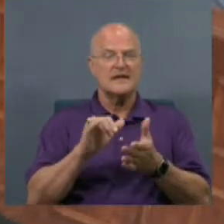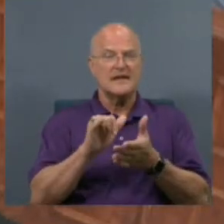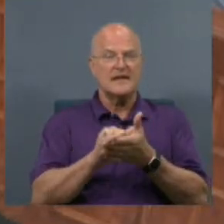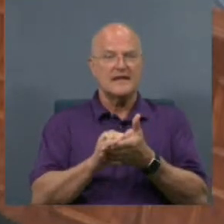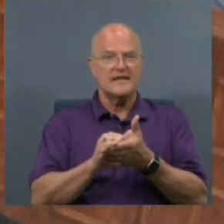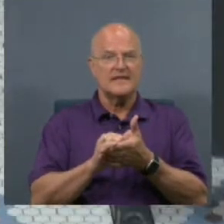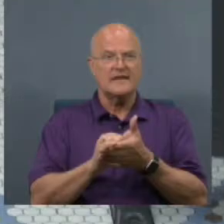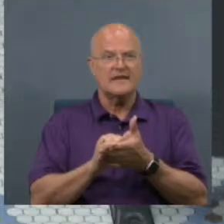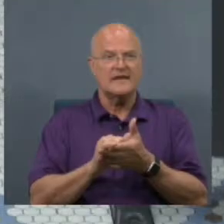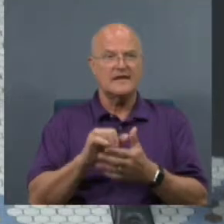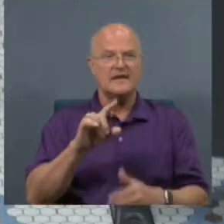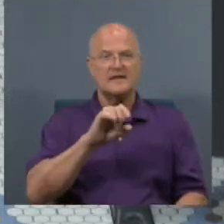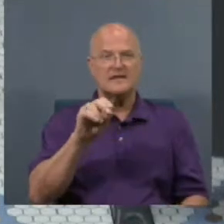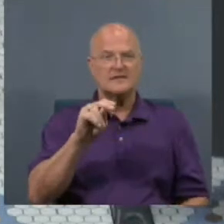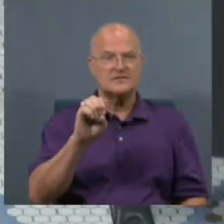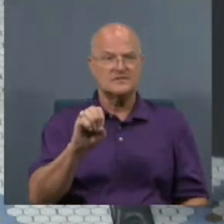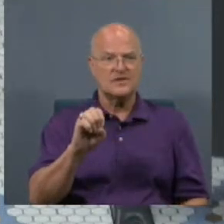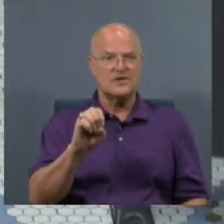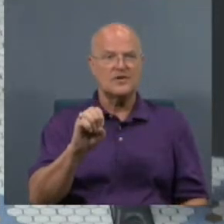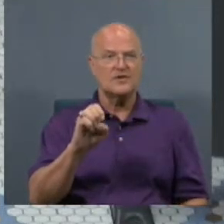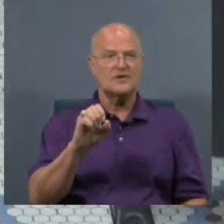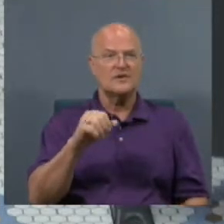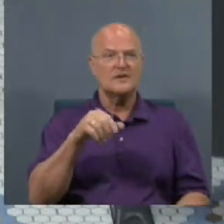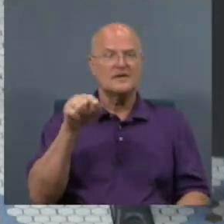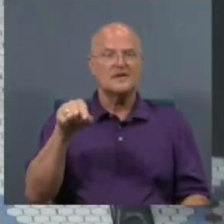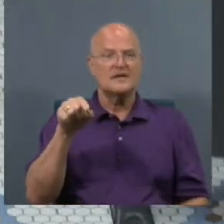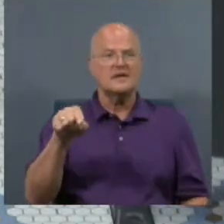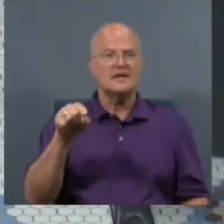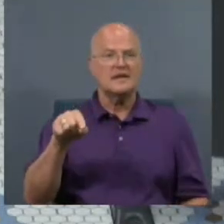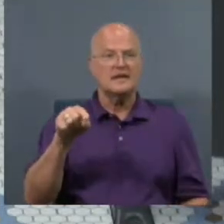the zoning at